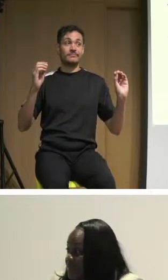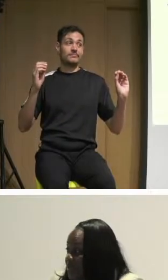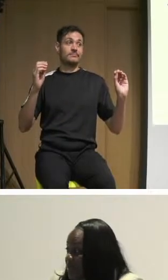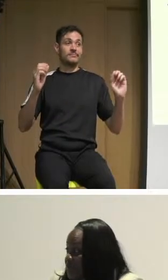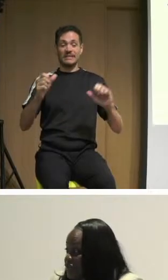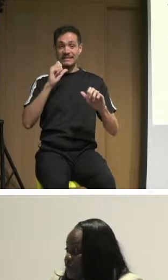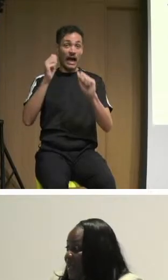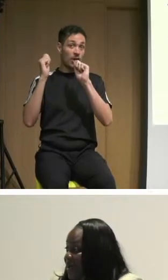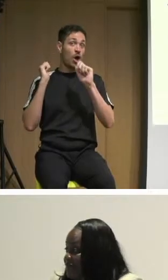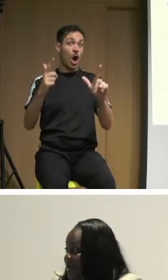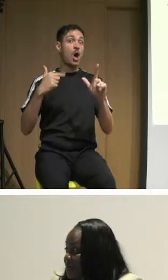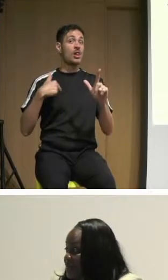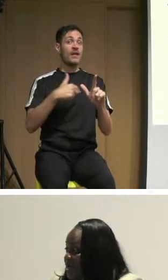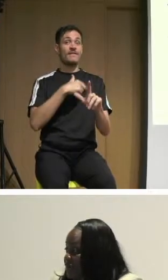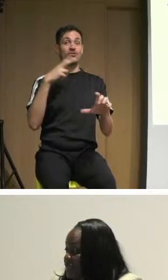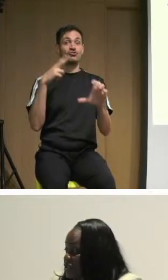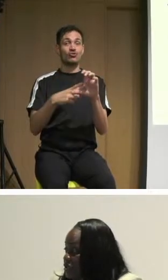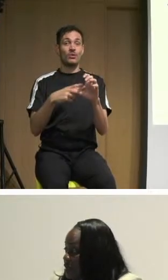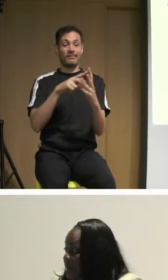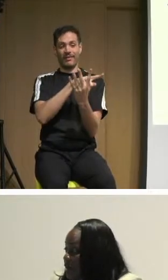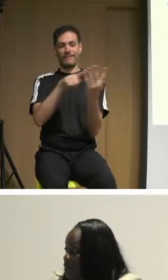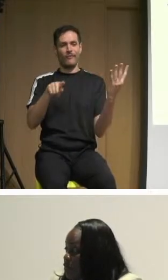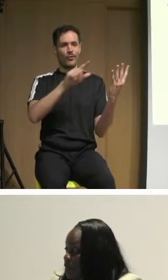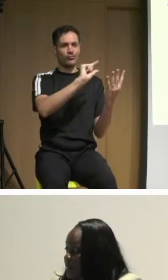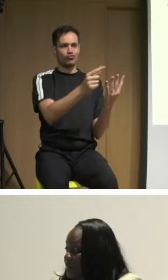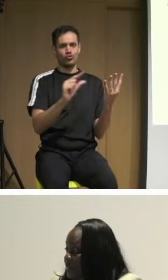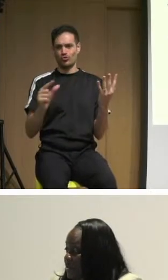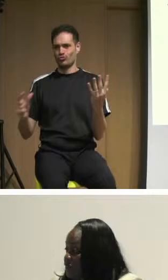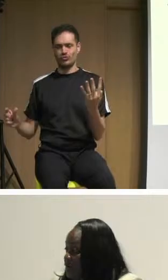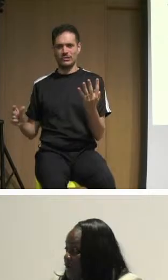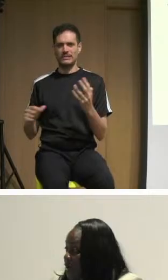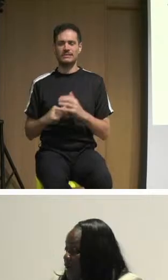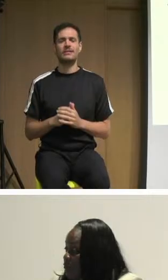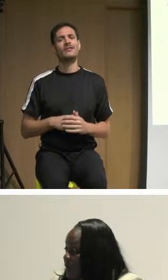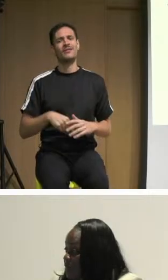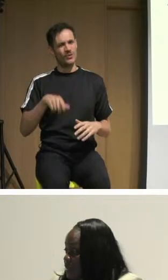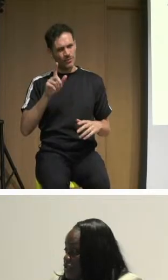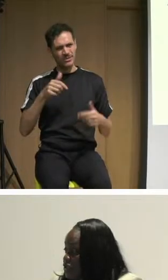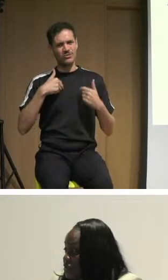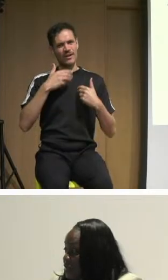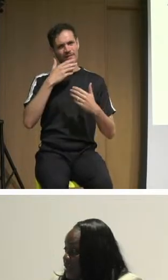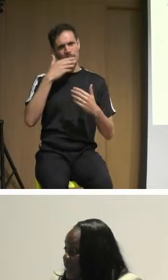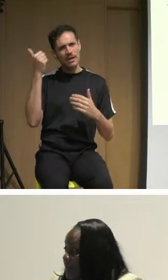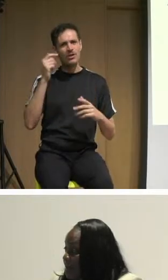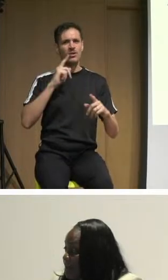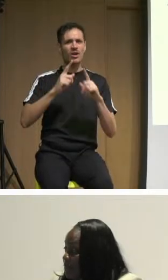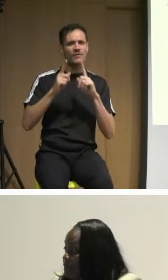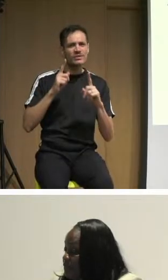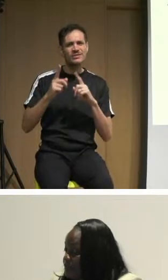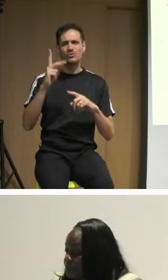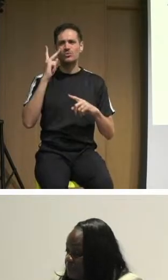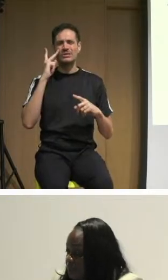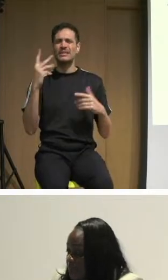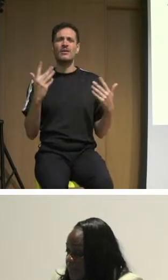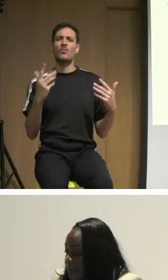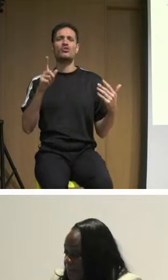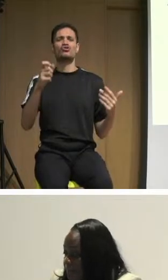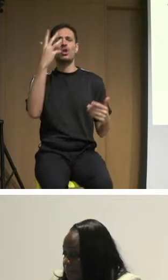groups. And so we have to have this conversation about what we believe reparations should look like. Okay.